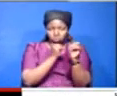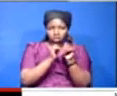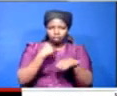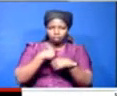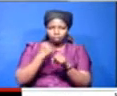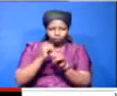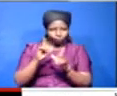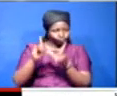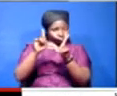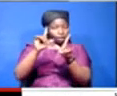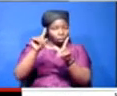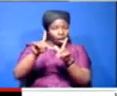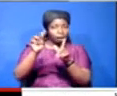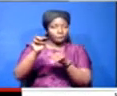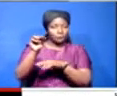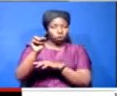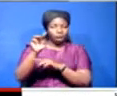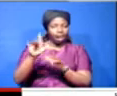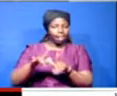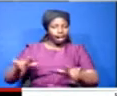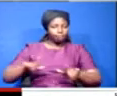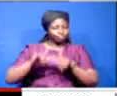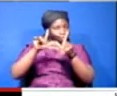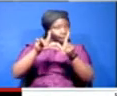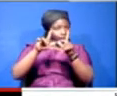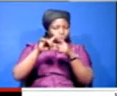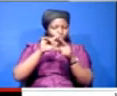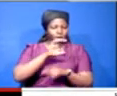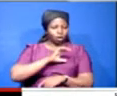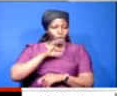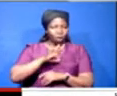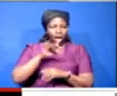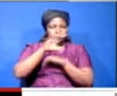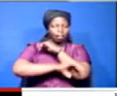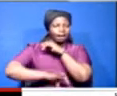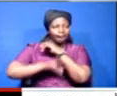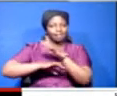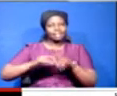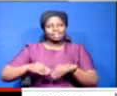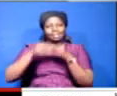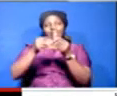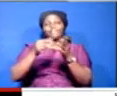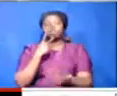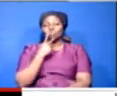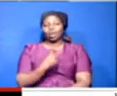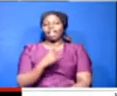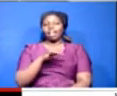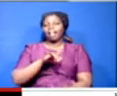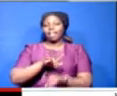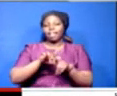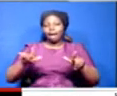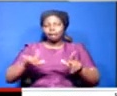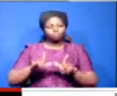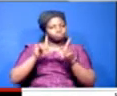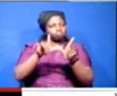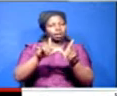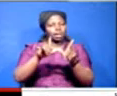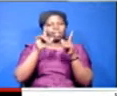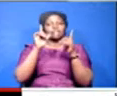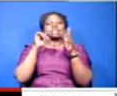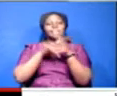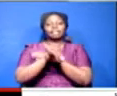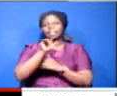1 million title deeds to landowners across the country. Issuing 200 title deeds to signify the start of a program at the International Convention